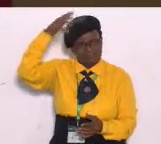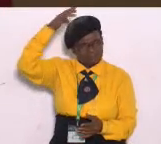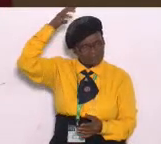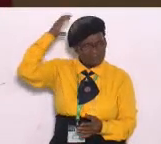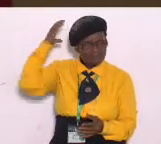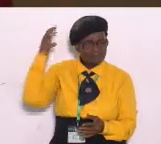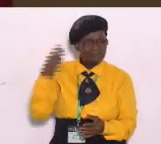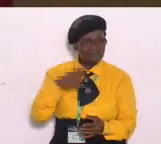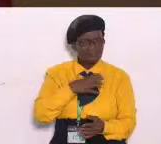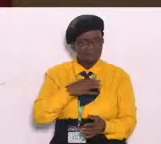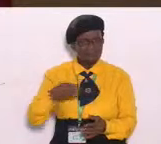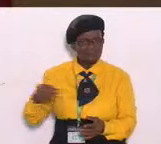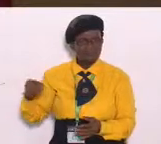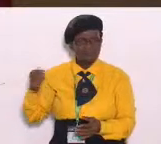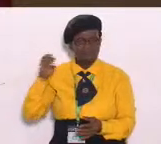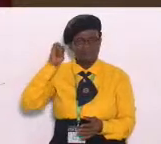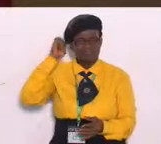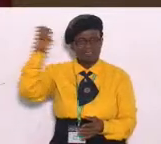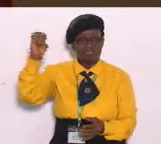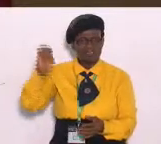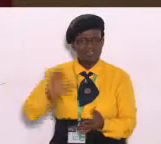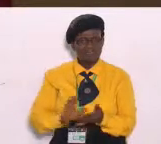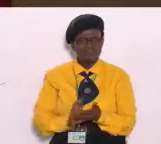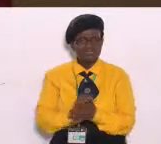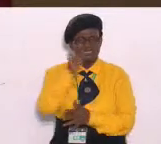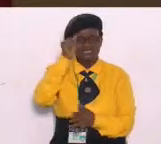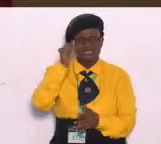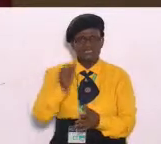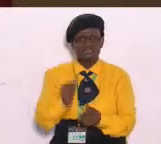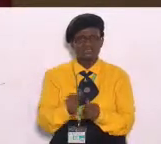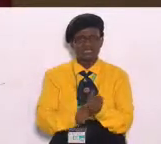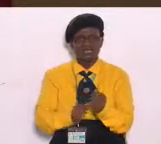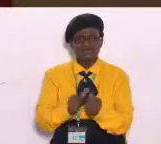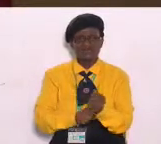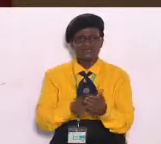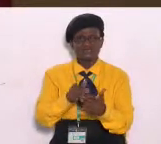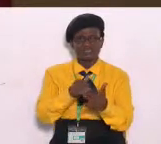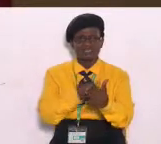and he believes every bit of it, even if you don't believe.